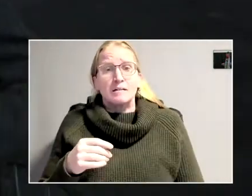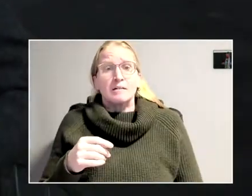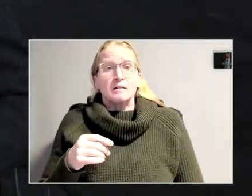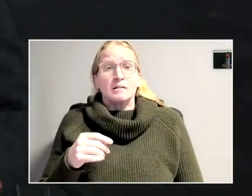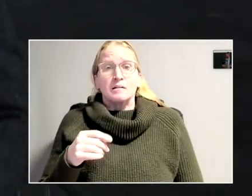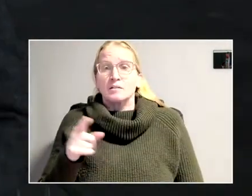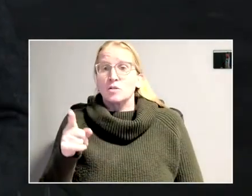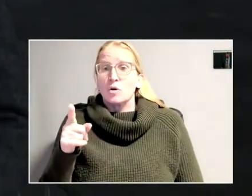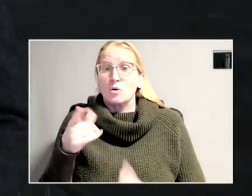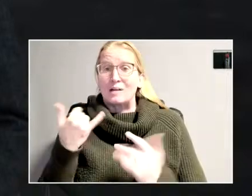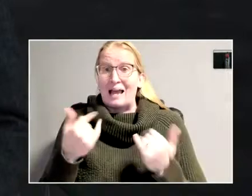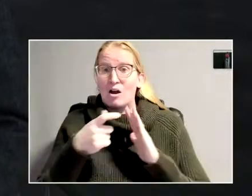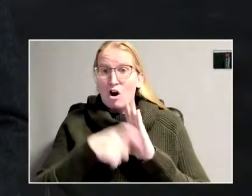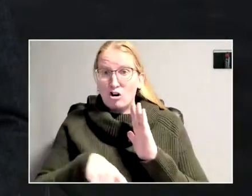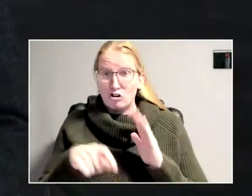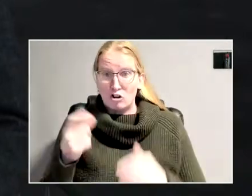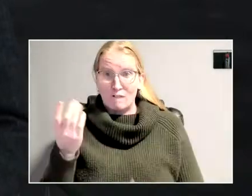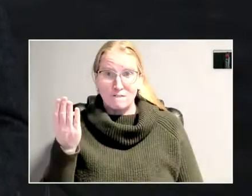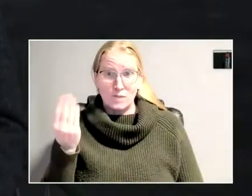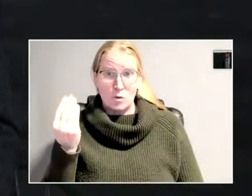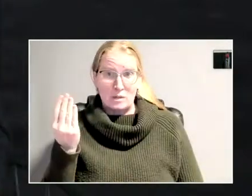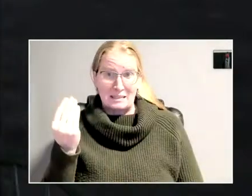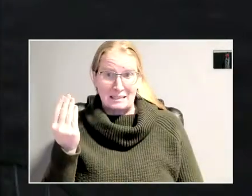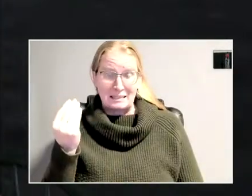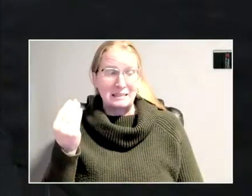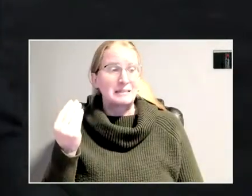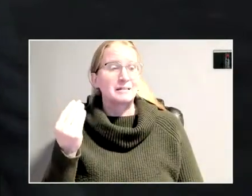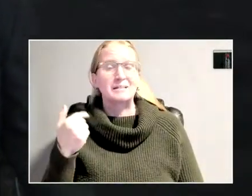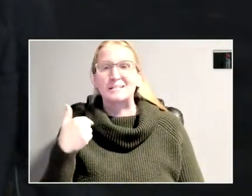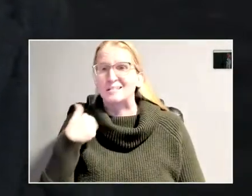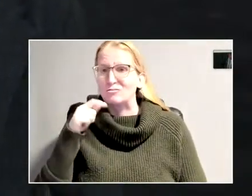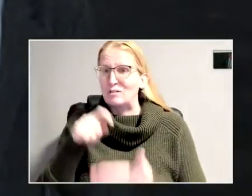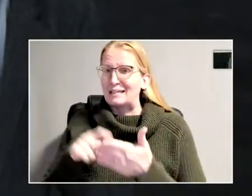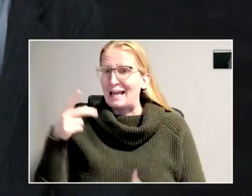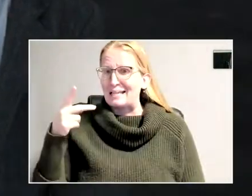14 moderator recognizes Peter